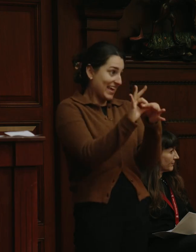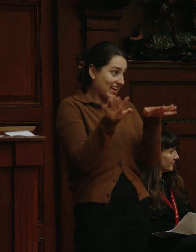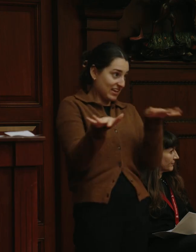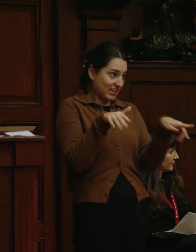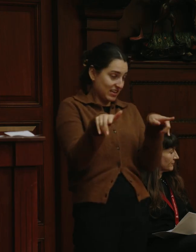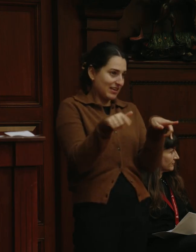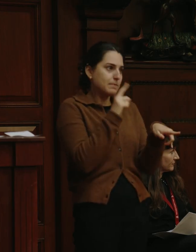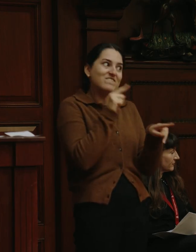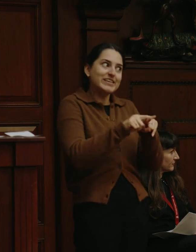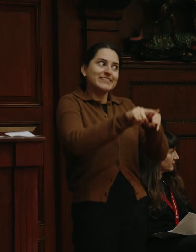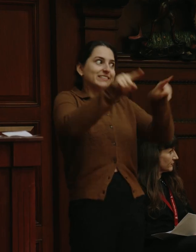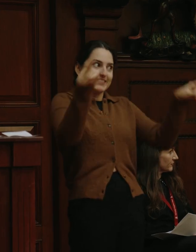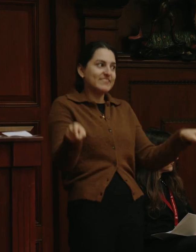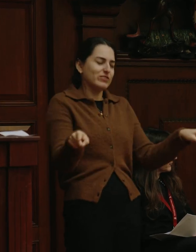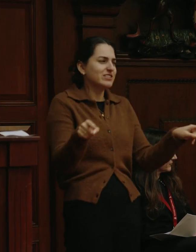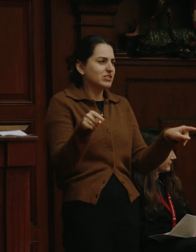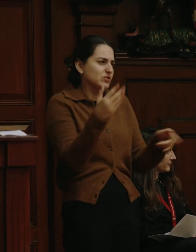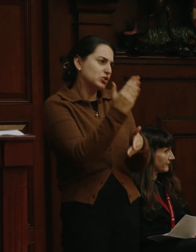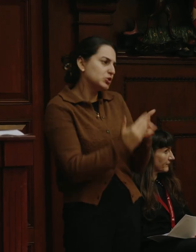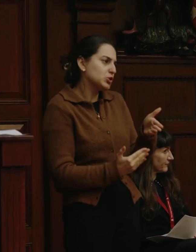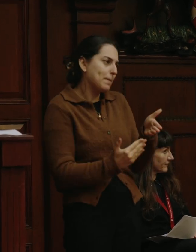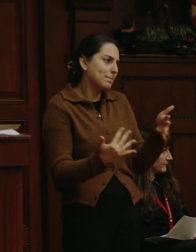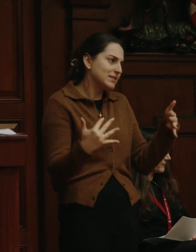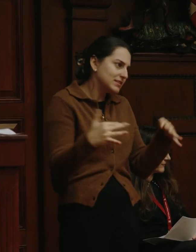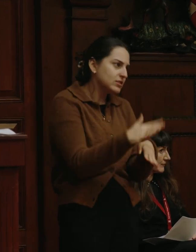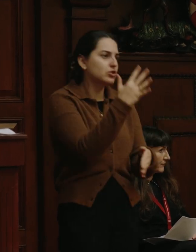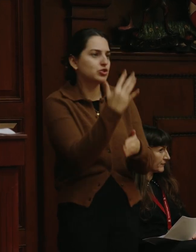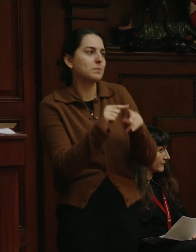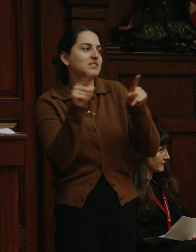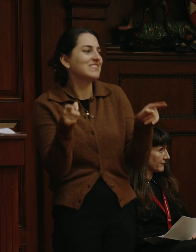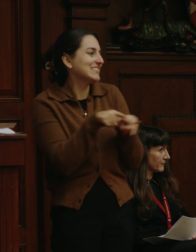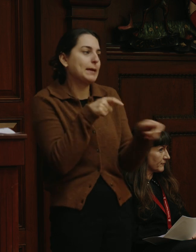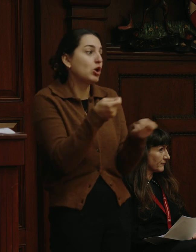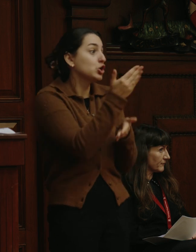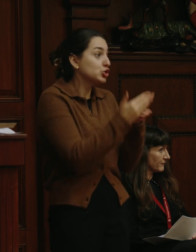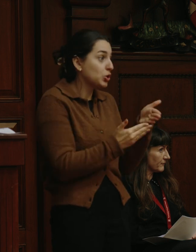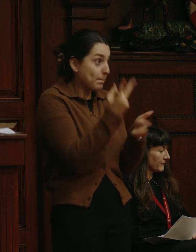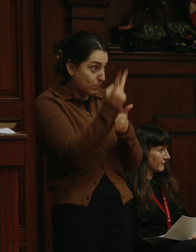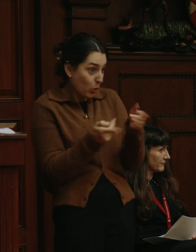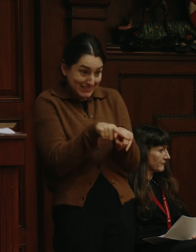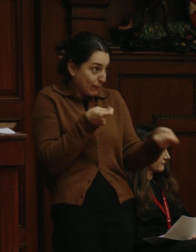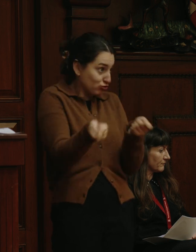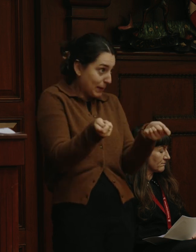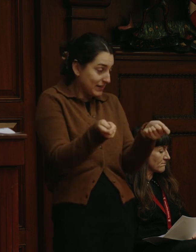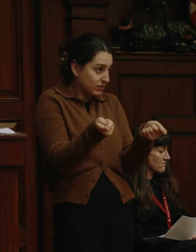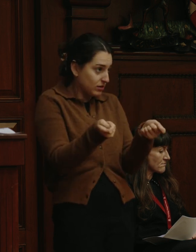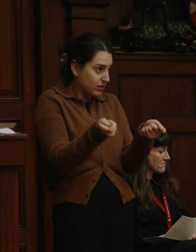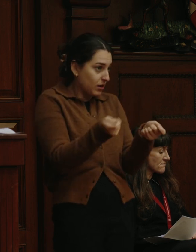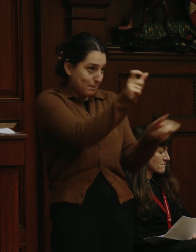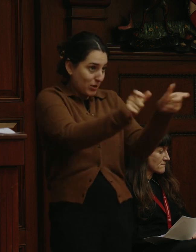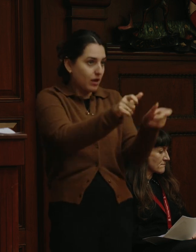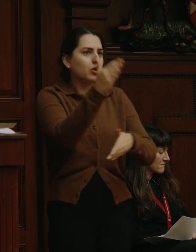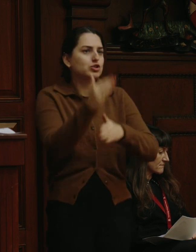there are very distinct differences as well. And the same goes for treatment. There are some treatments we use for both conditions, but